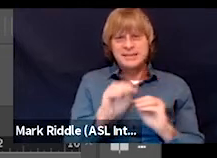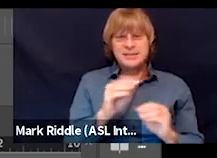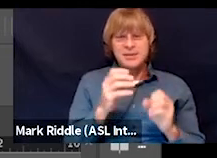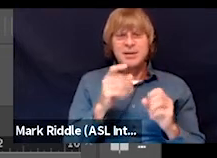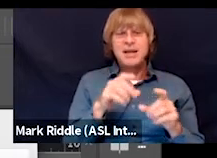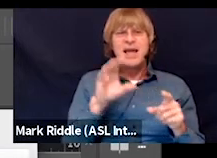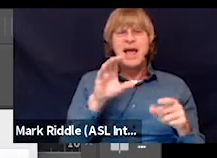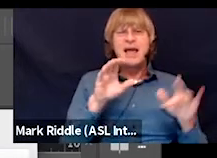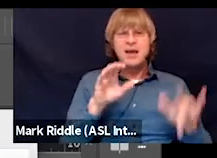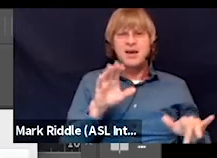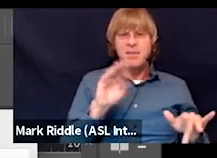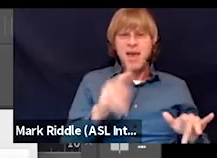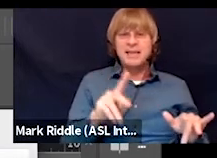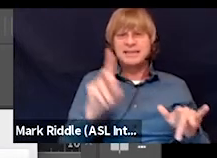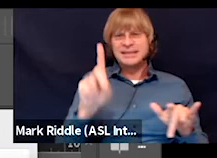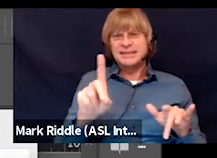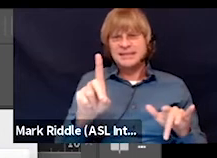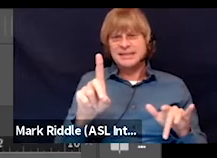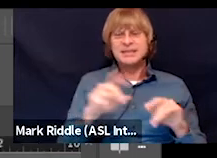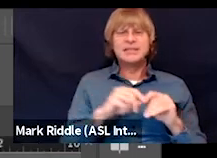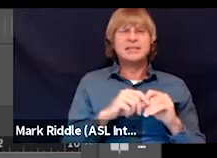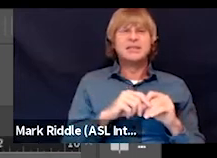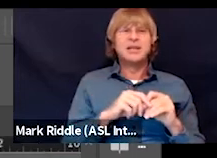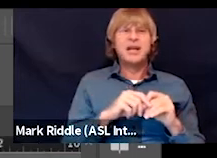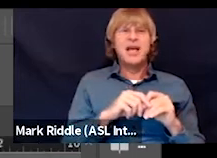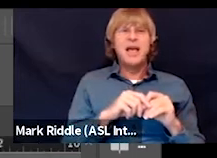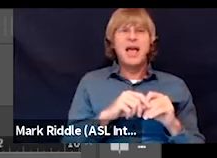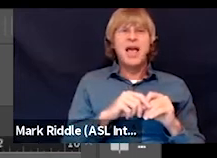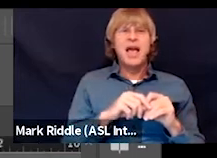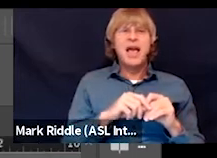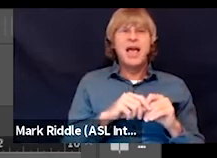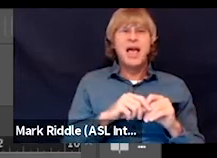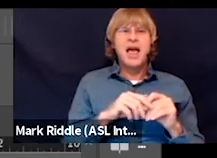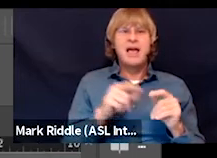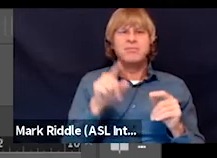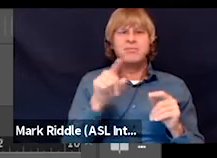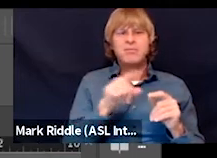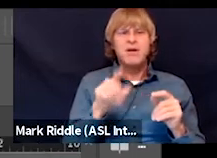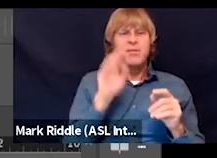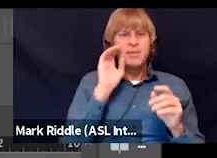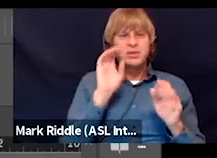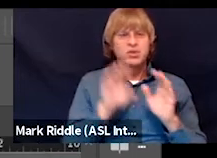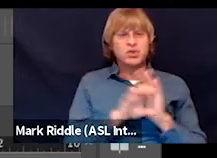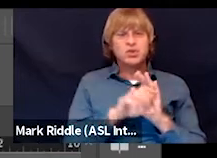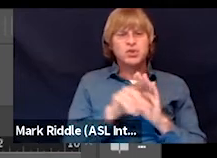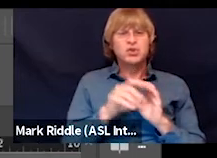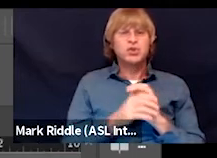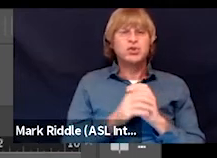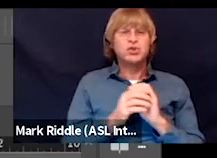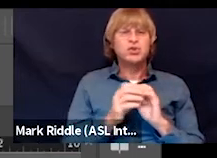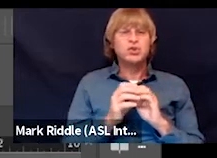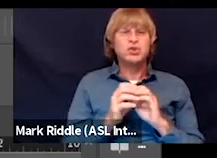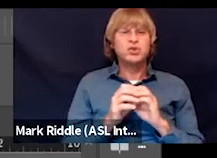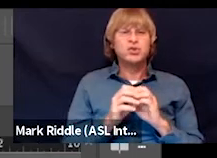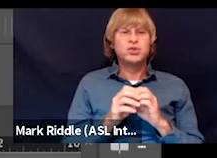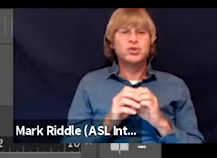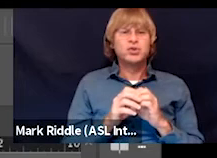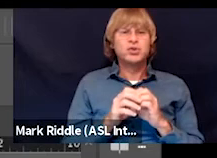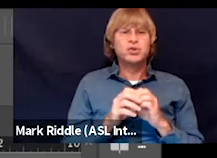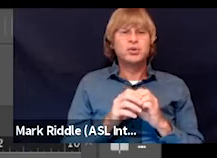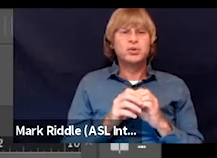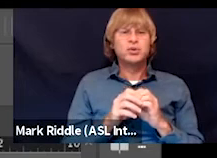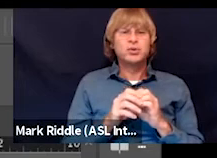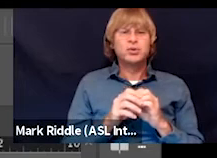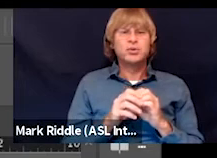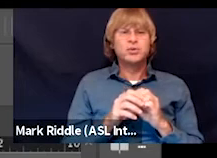Command D, and I'm going to go to my pictures, and I'm